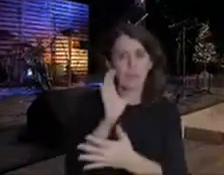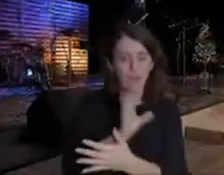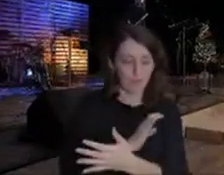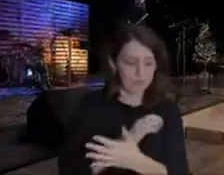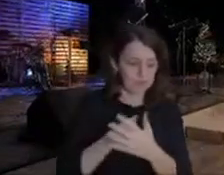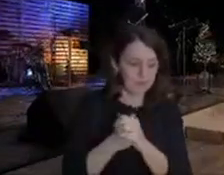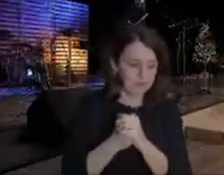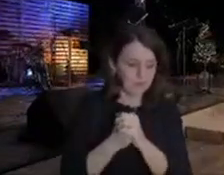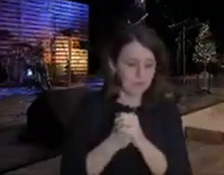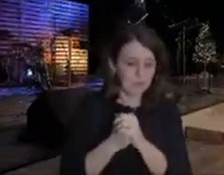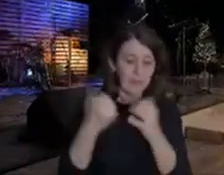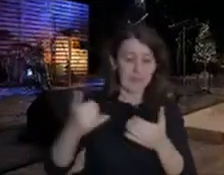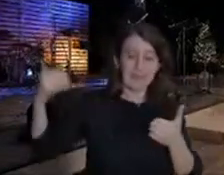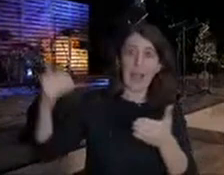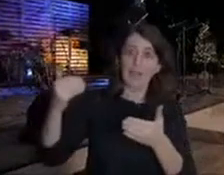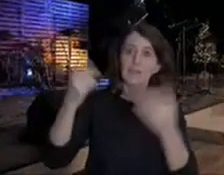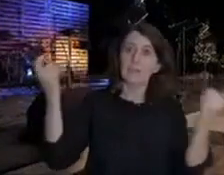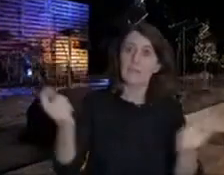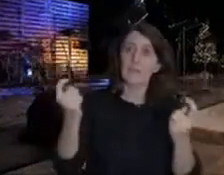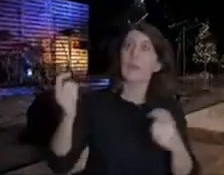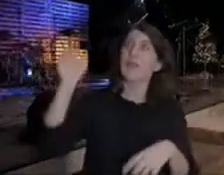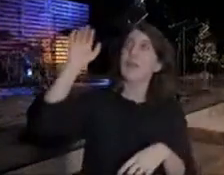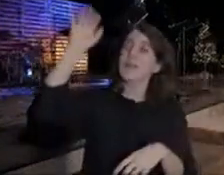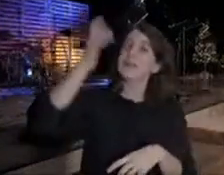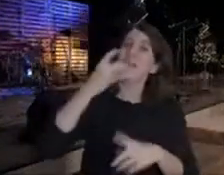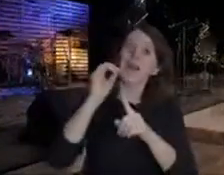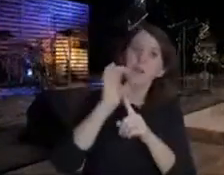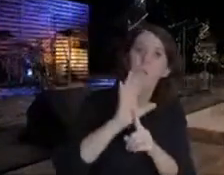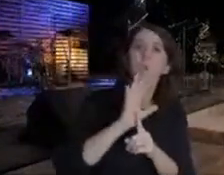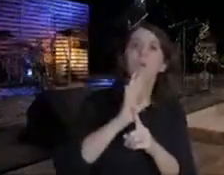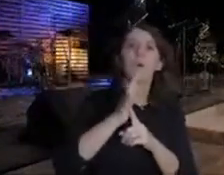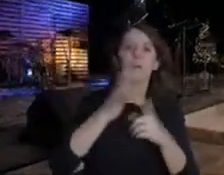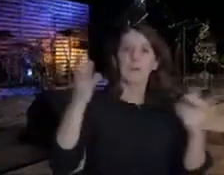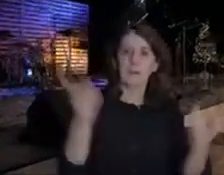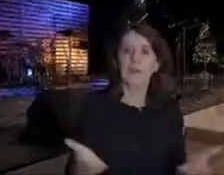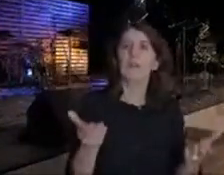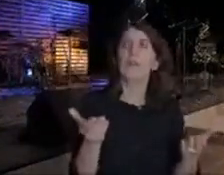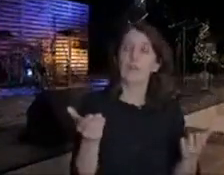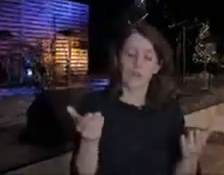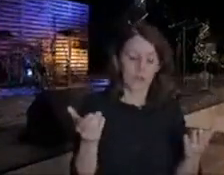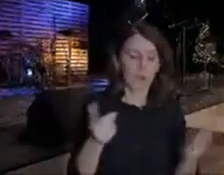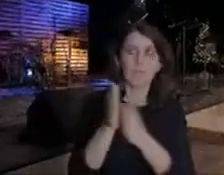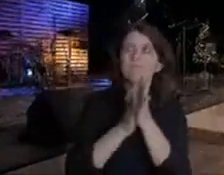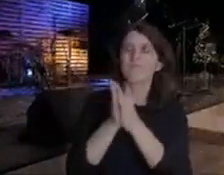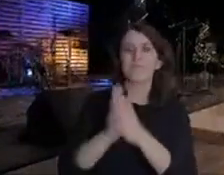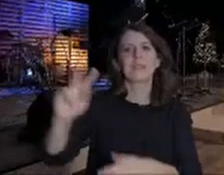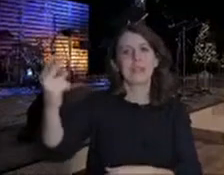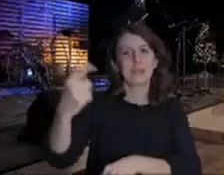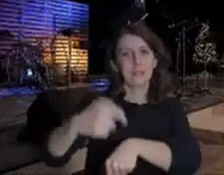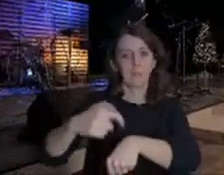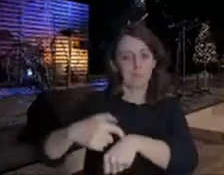Advent, we celebrate that the light of the world has come, right? That Jesus has already come, but we also look forward to another